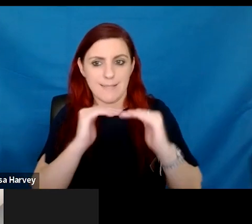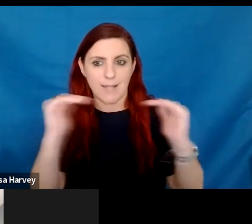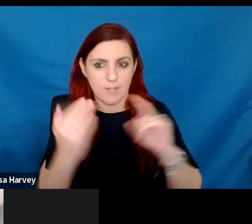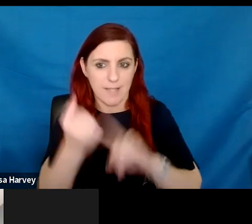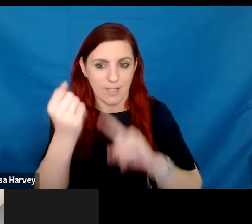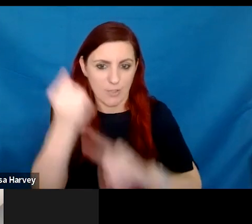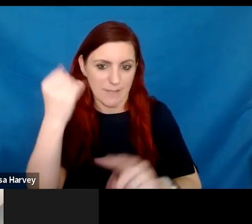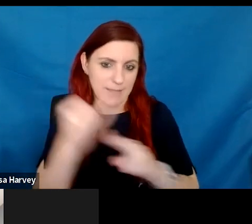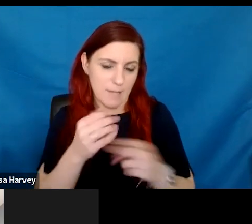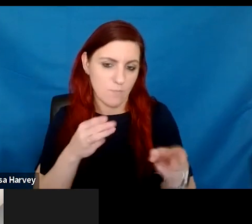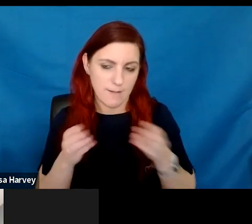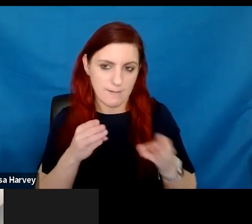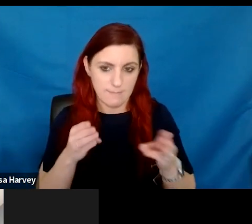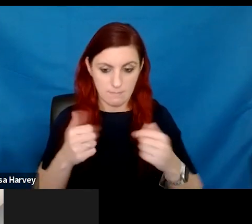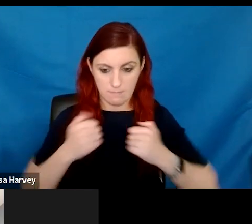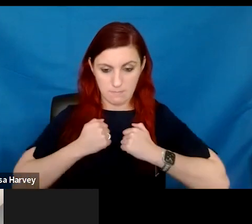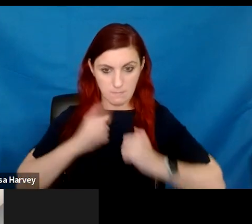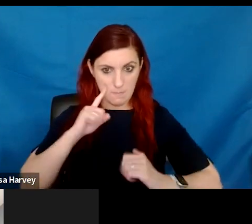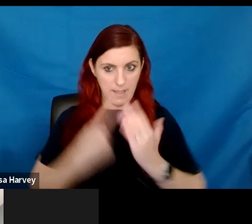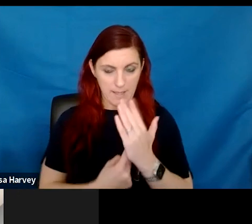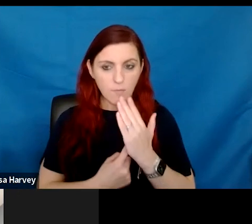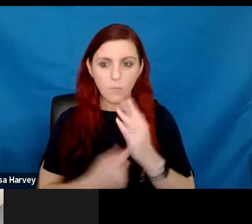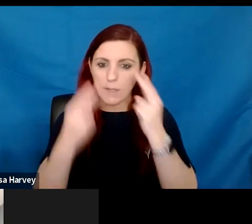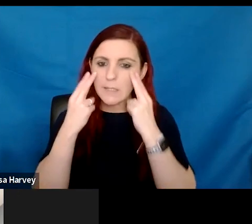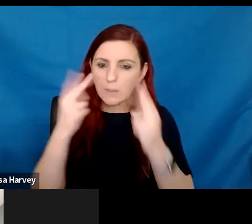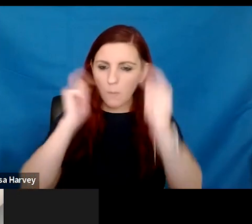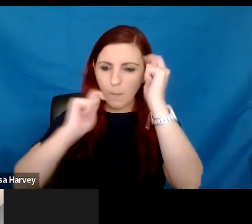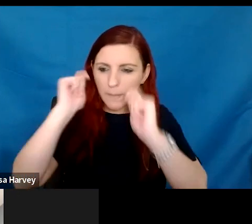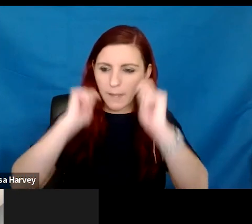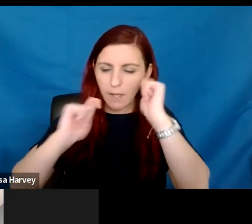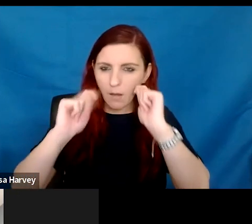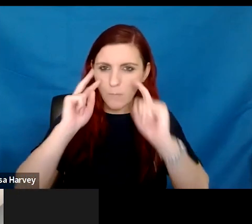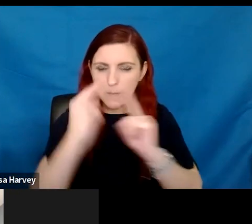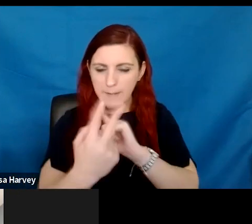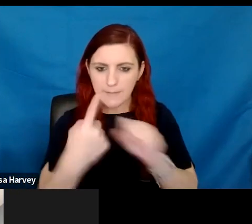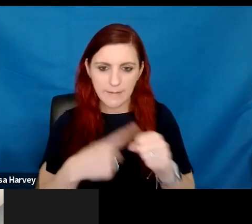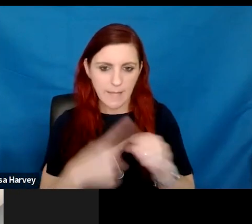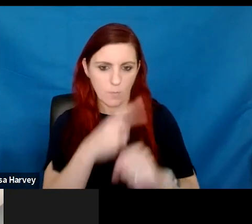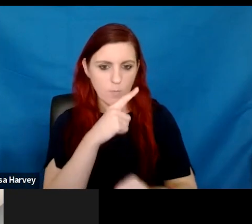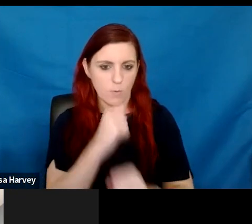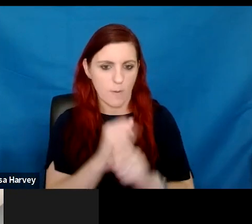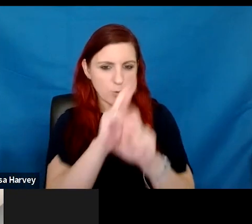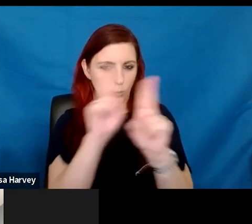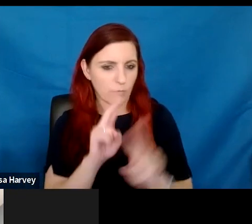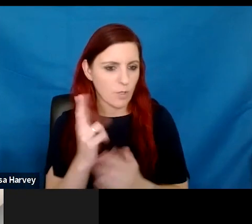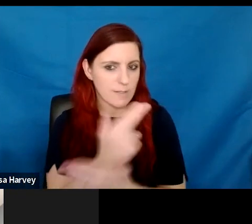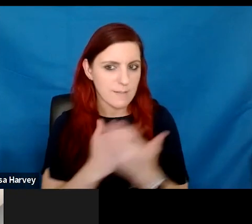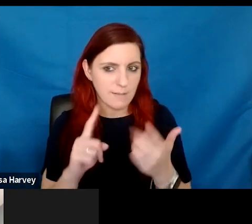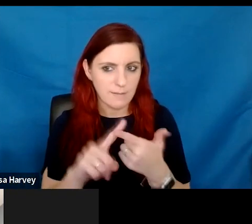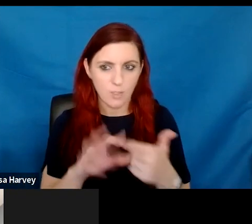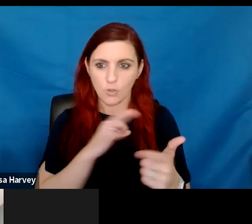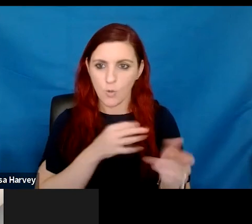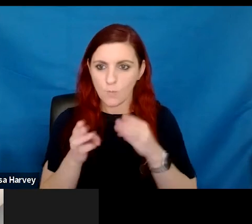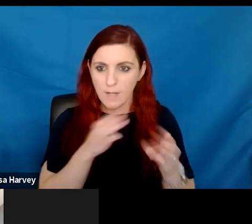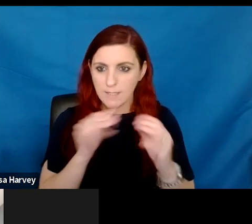in practice. I believe that we need to rethink our mindset in relation to universal design. Good practice standards